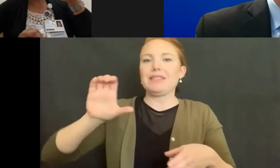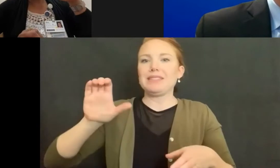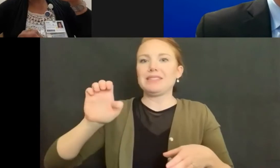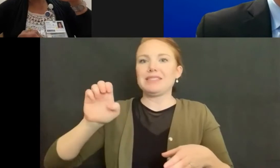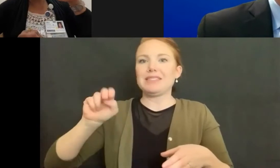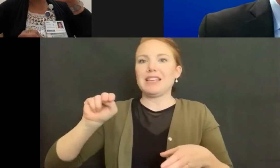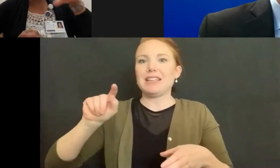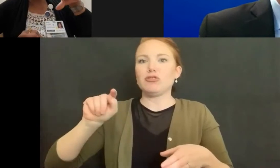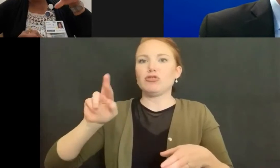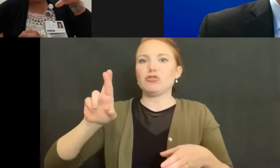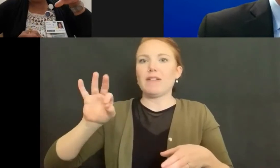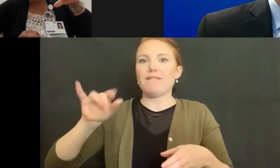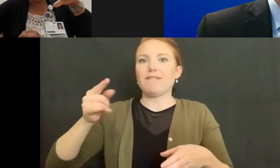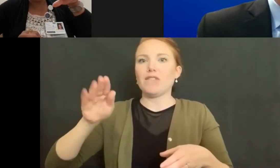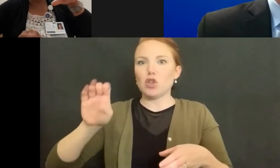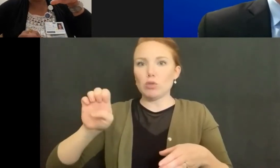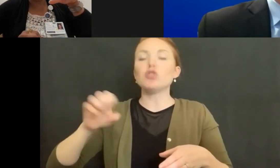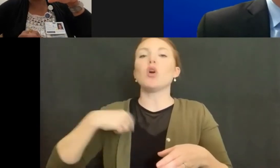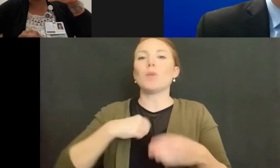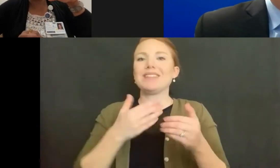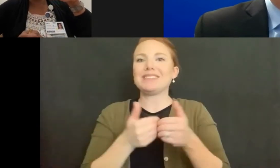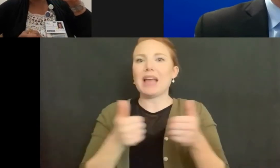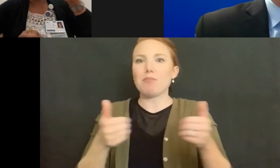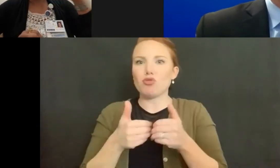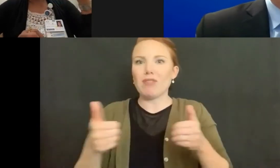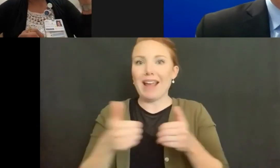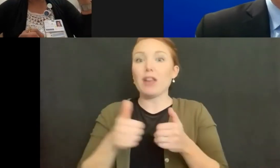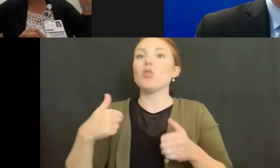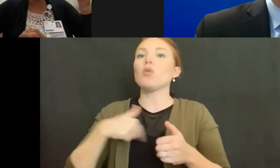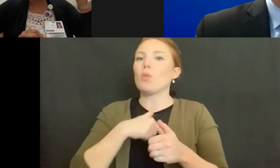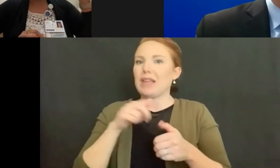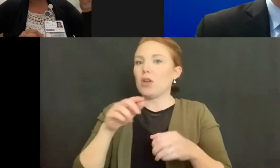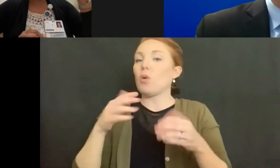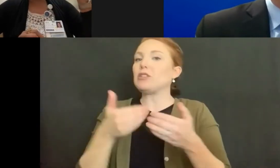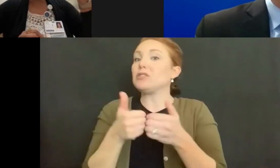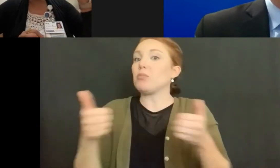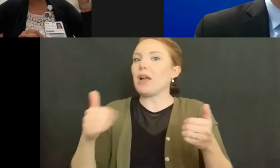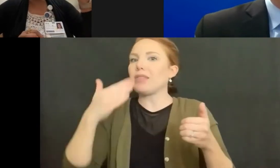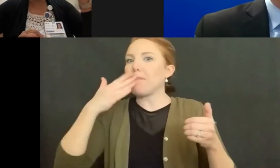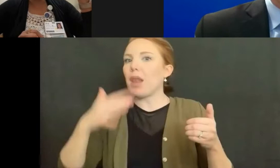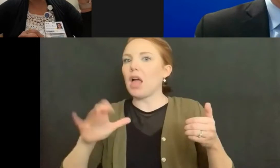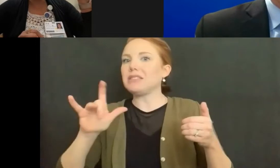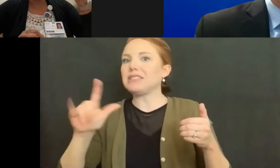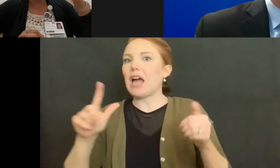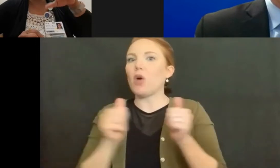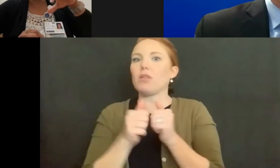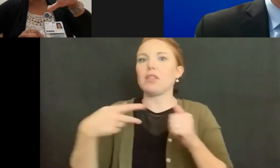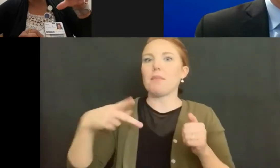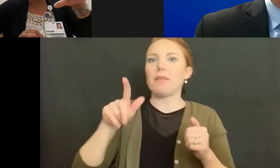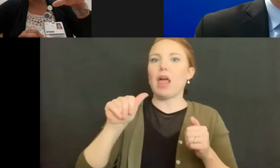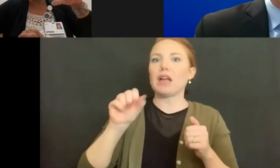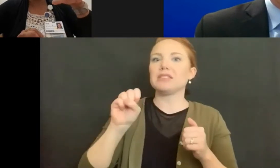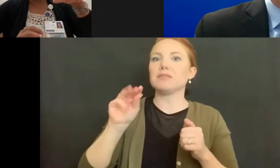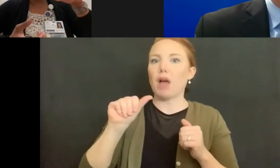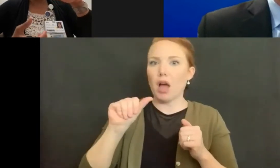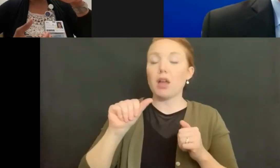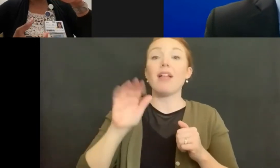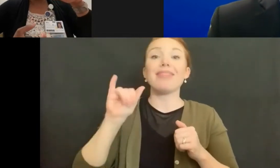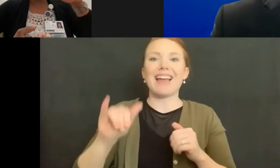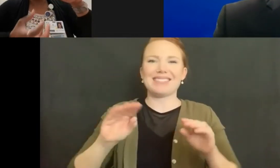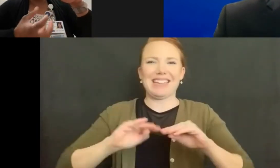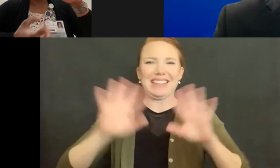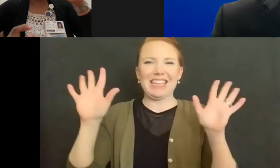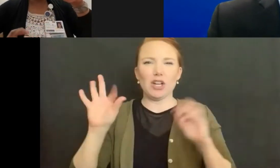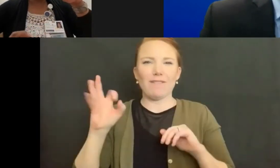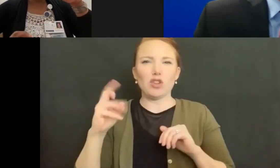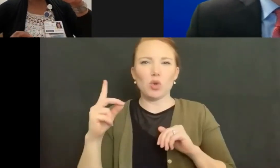we want to use the plasma, which is a clear uh, fluid that